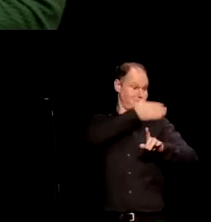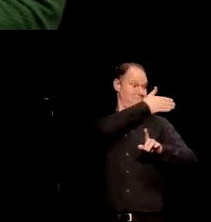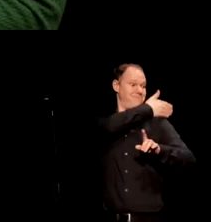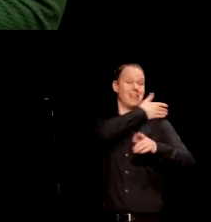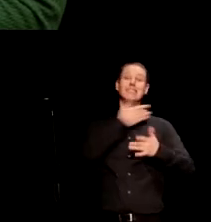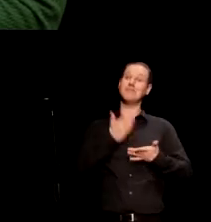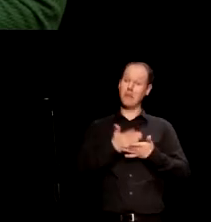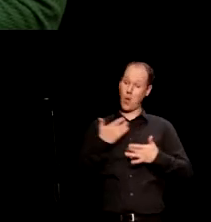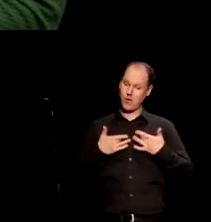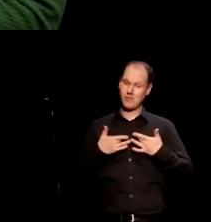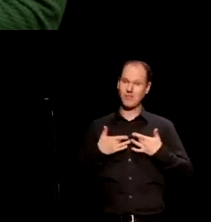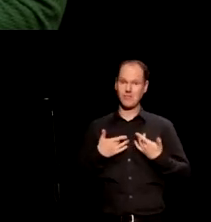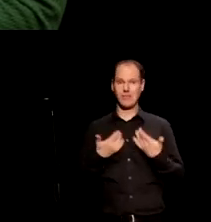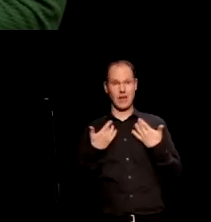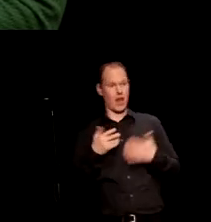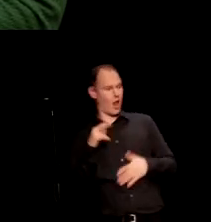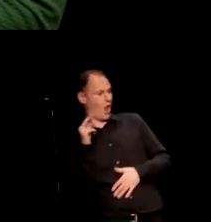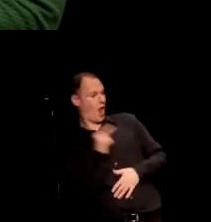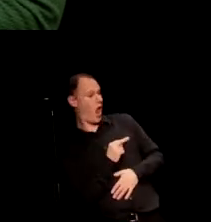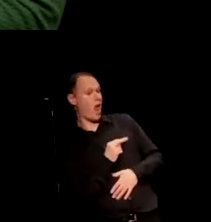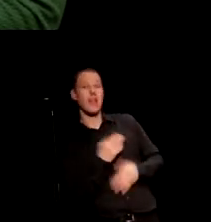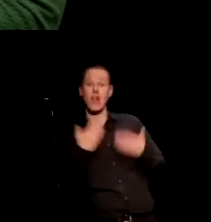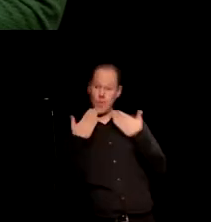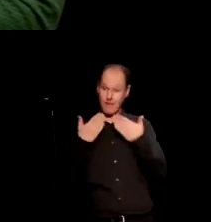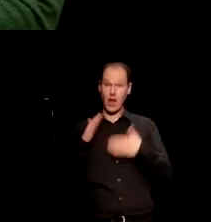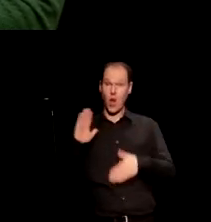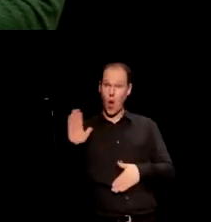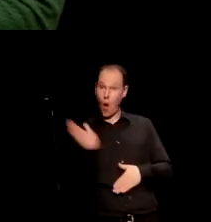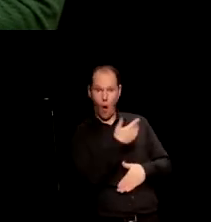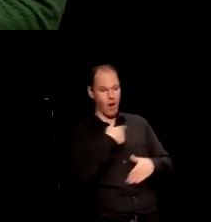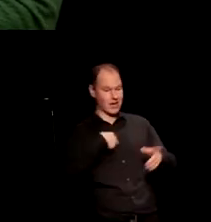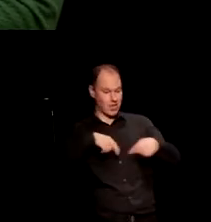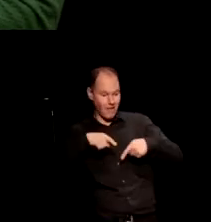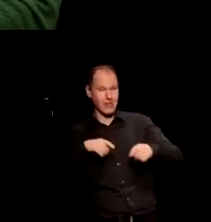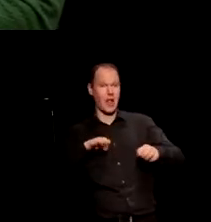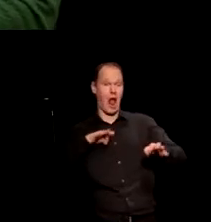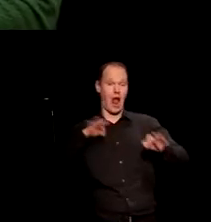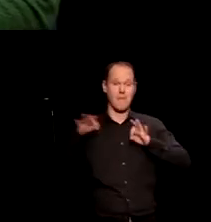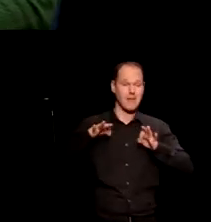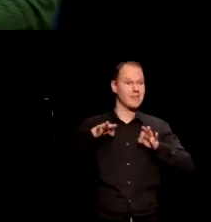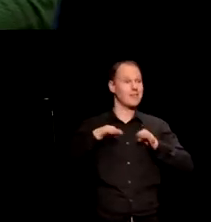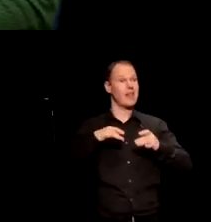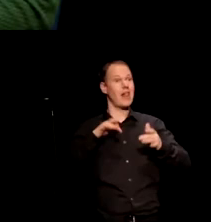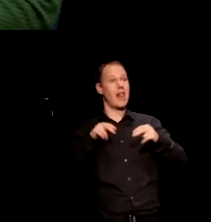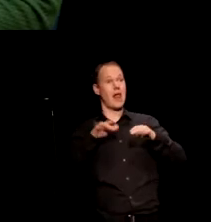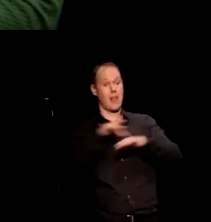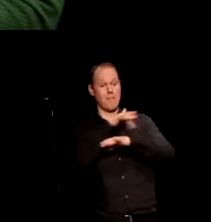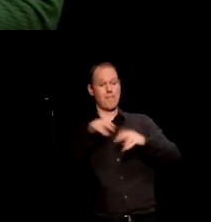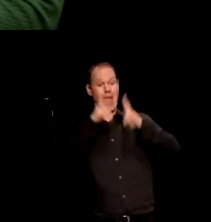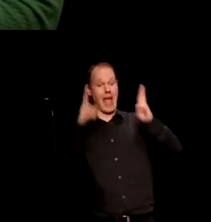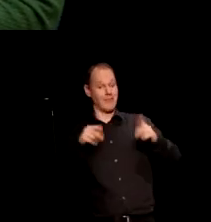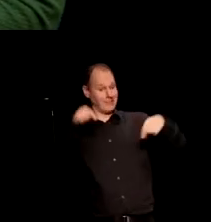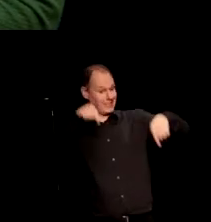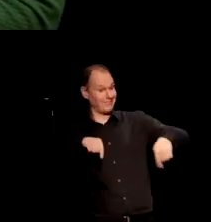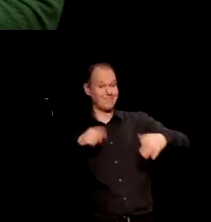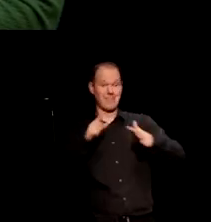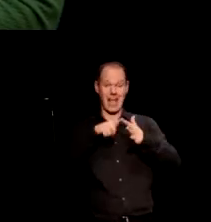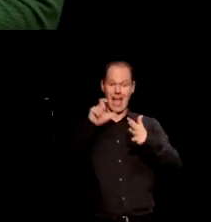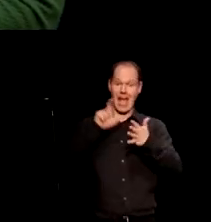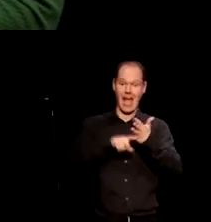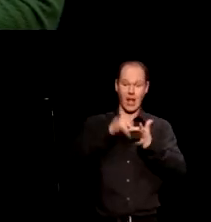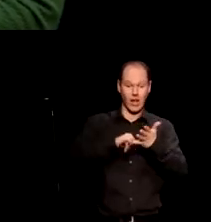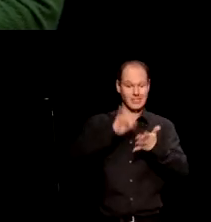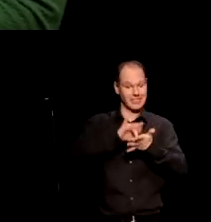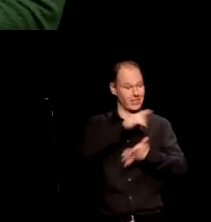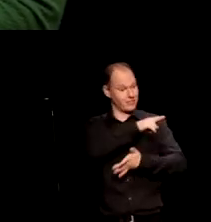the place that I saw this evening, just wanted to thank everybody, directors, actors, playhouse, the Maitland Centre, for making it happen, because then you get